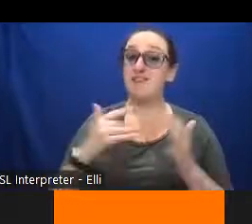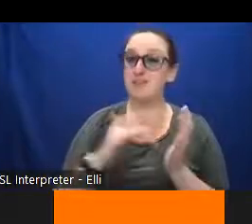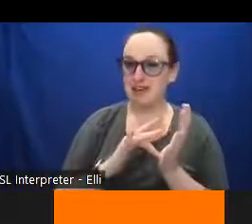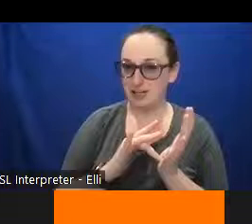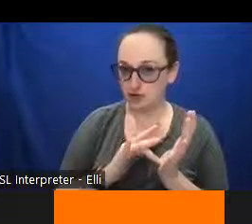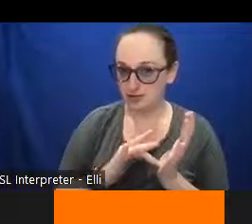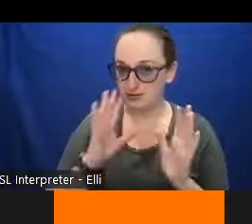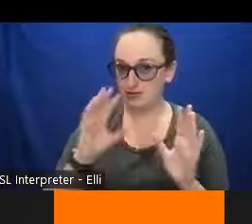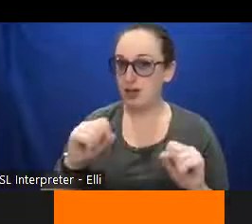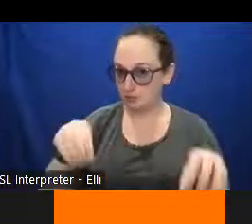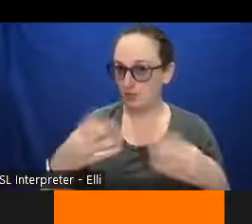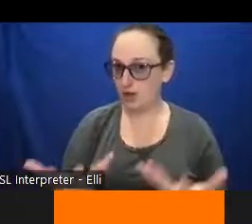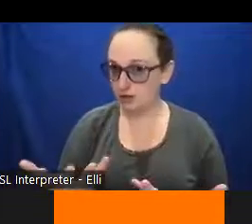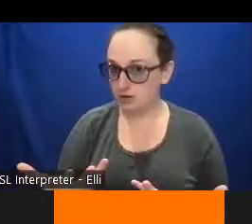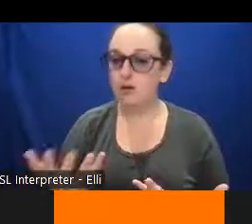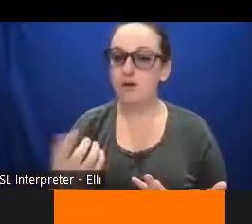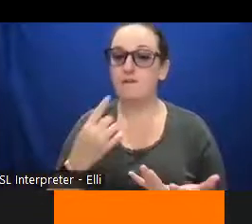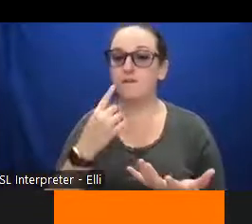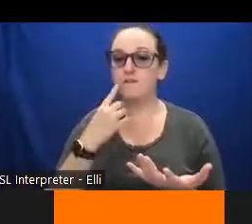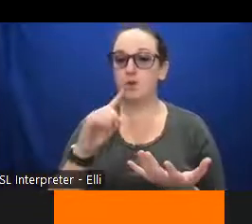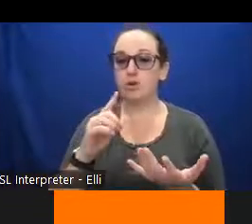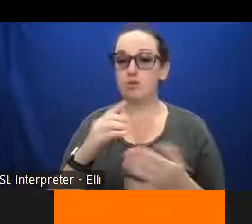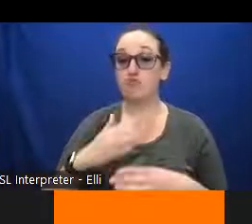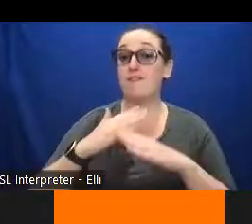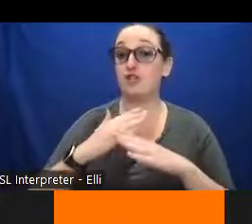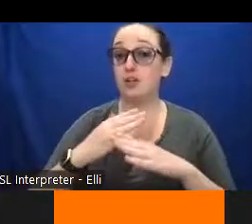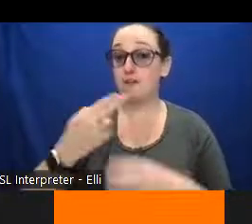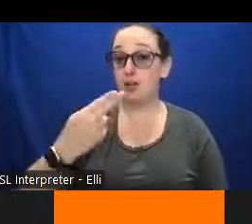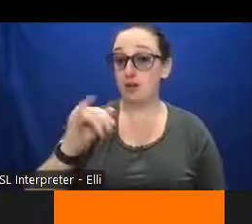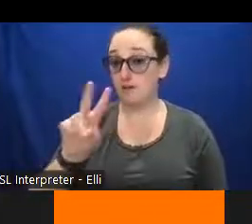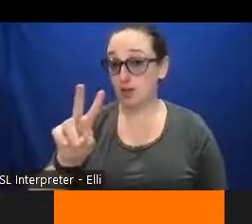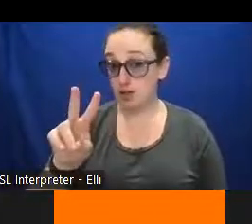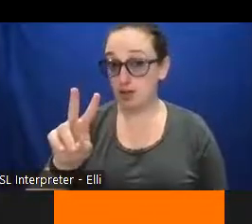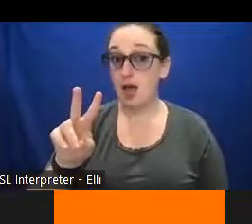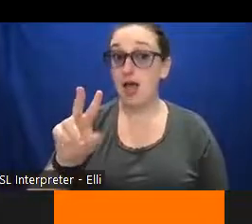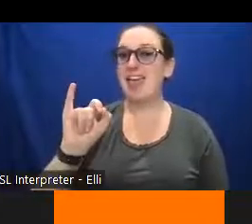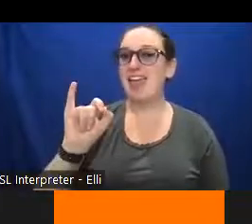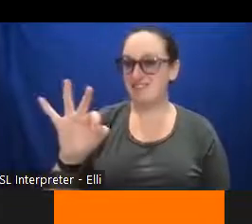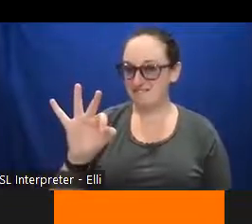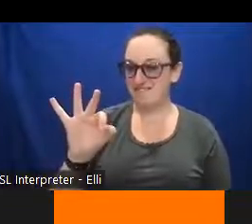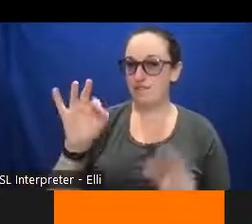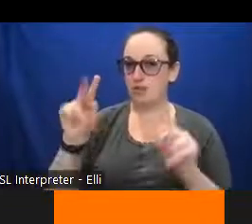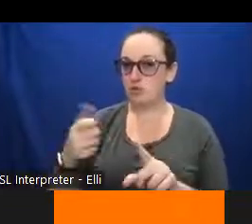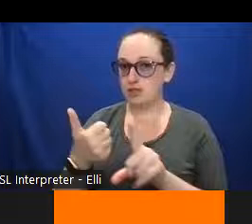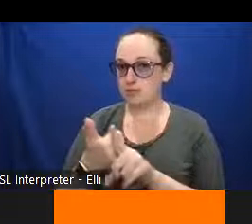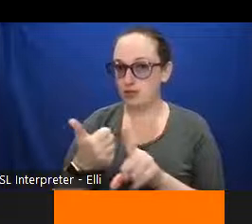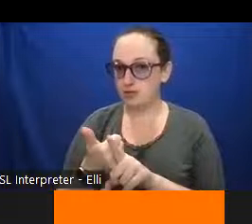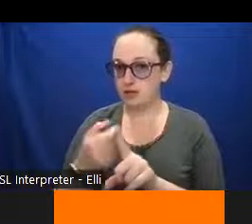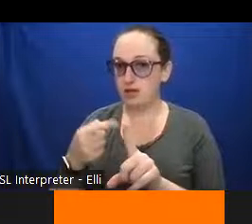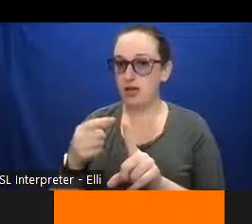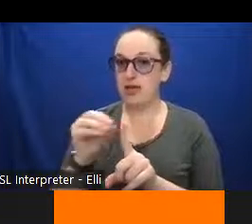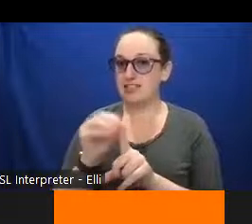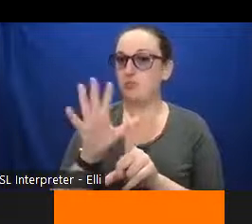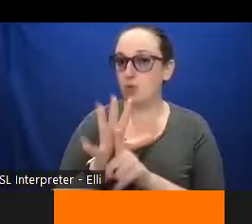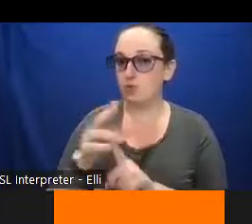can be given for prevention of HIV if someone was exposed